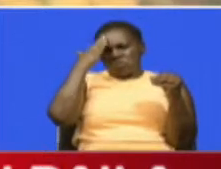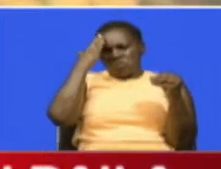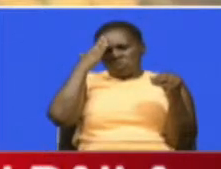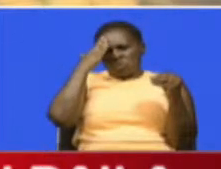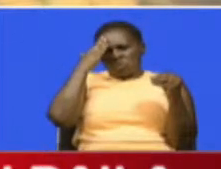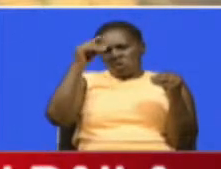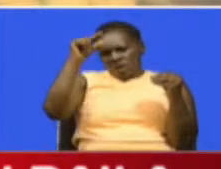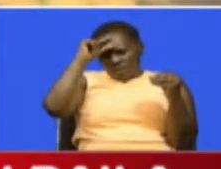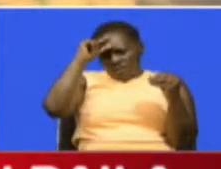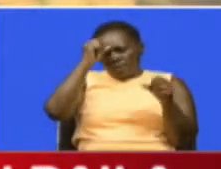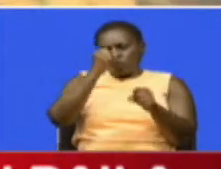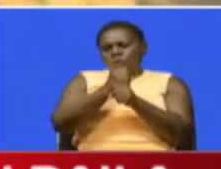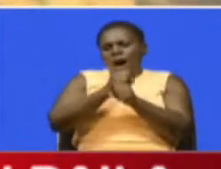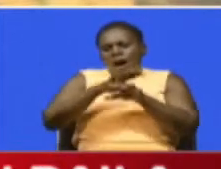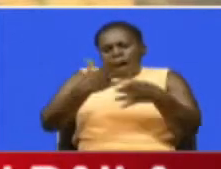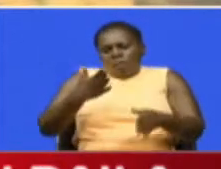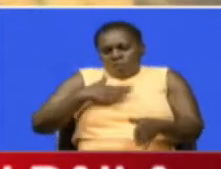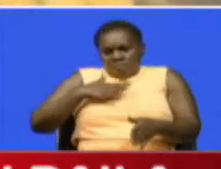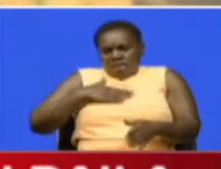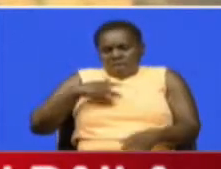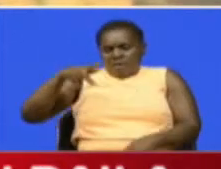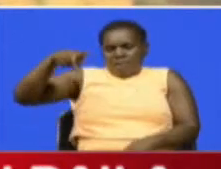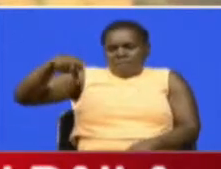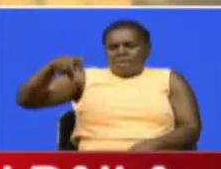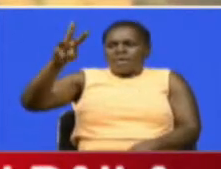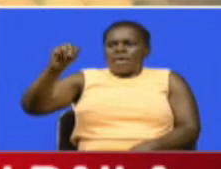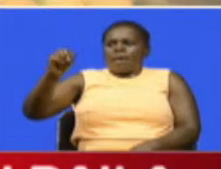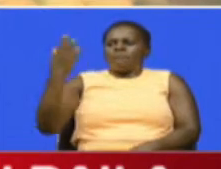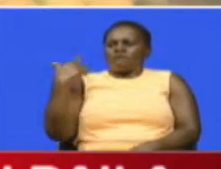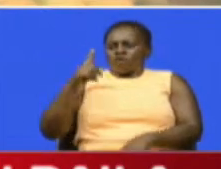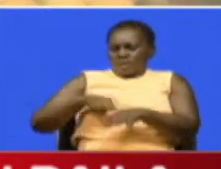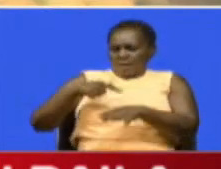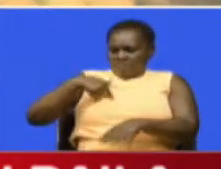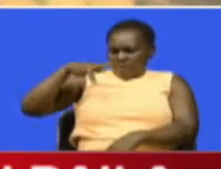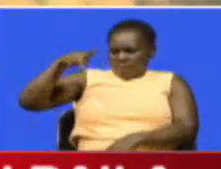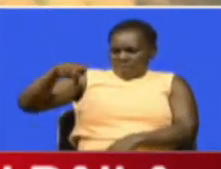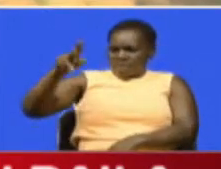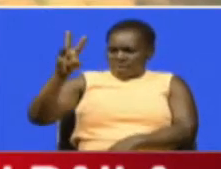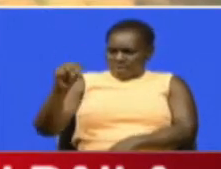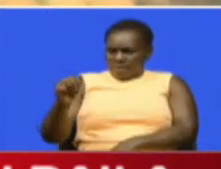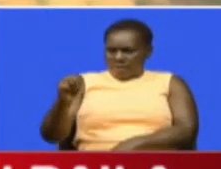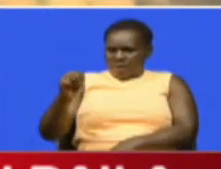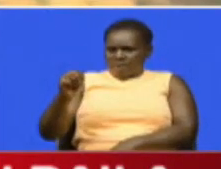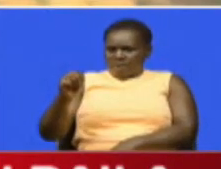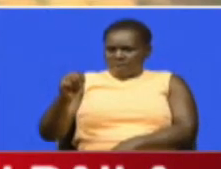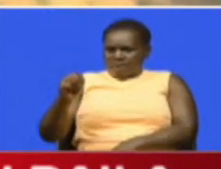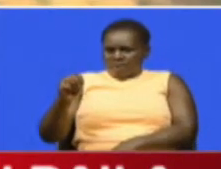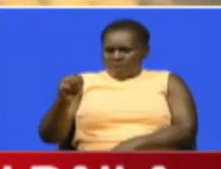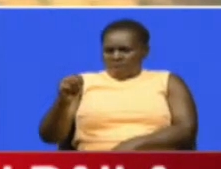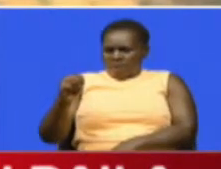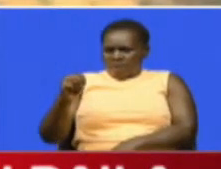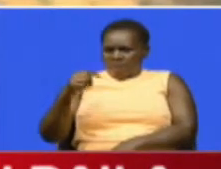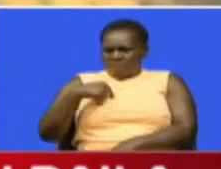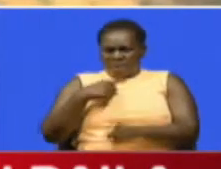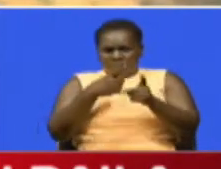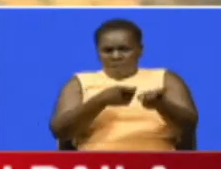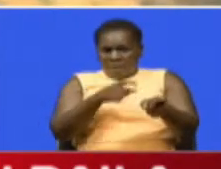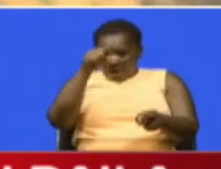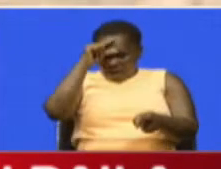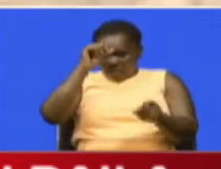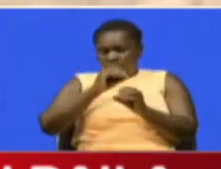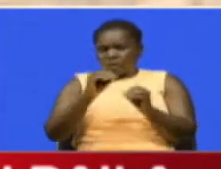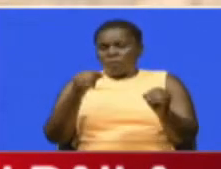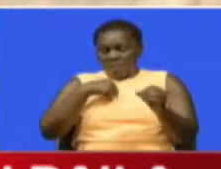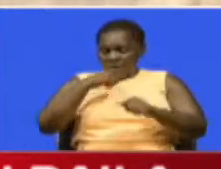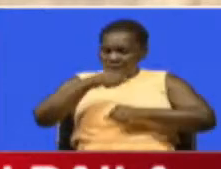how the government operates. I've been a prime minister. See, when I was a prime minister, I was not criticizing the government. I